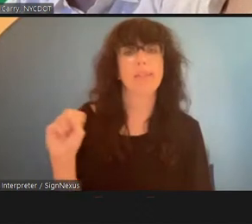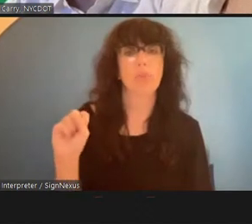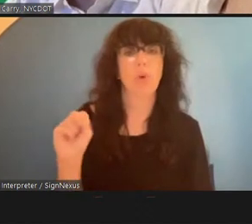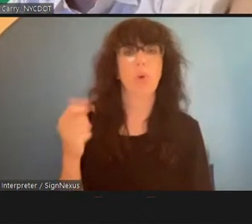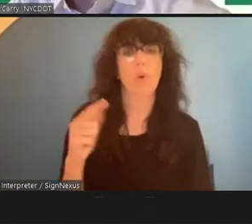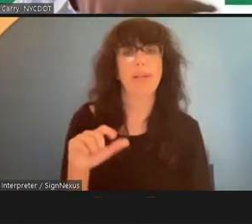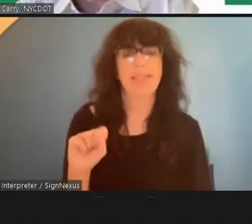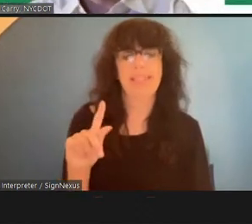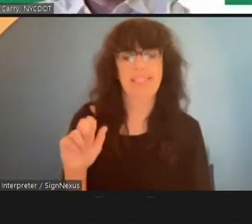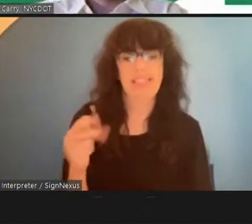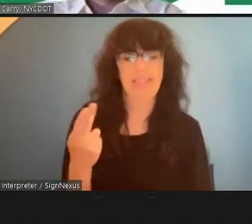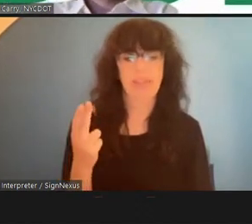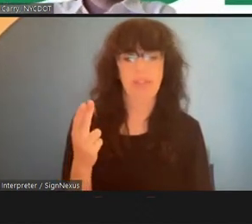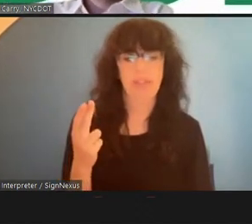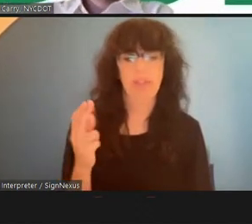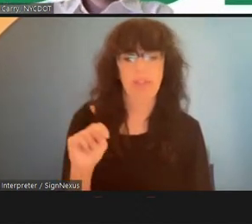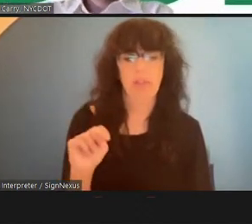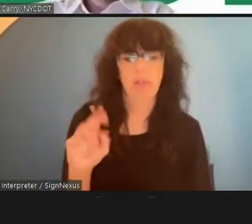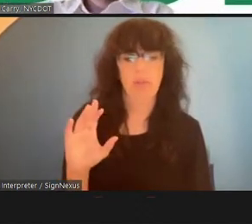collage